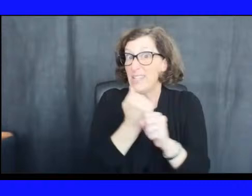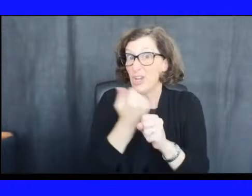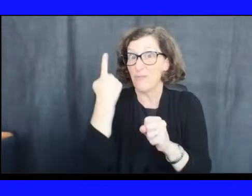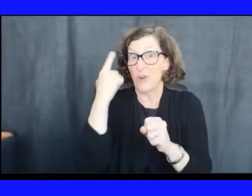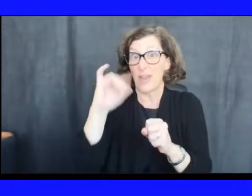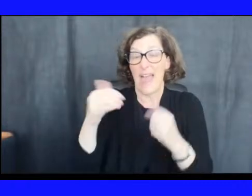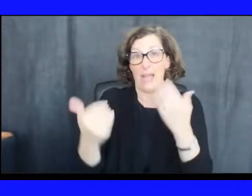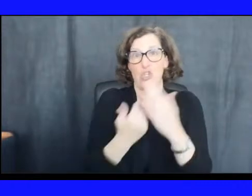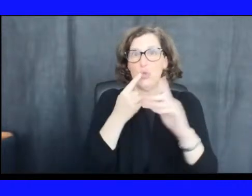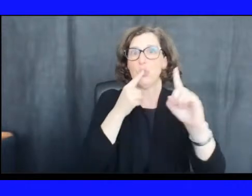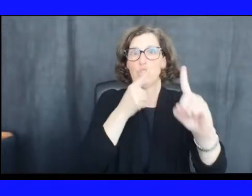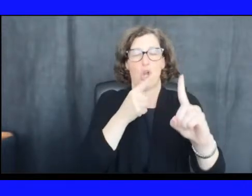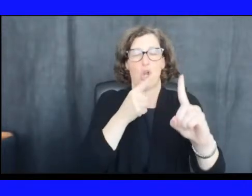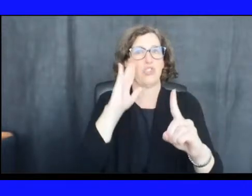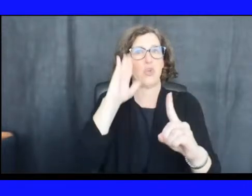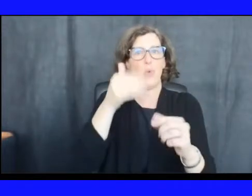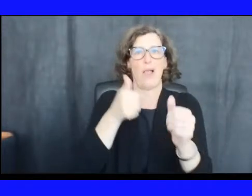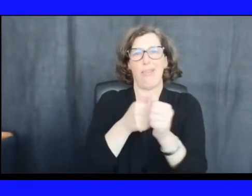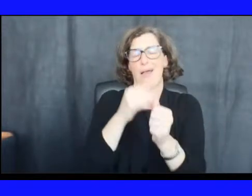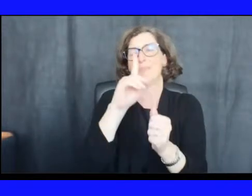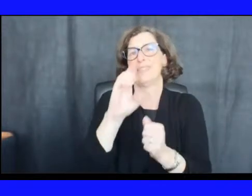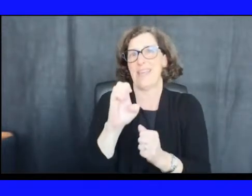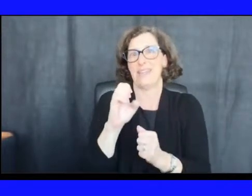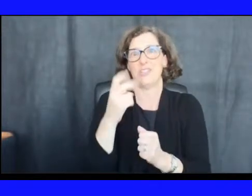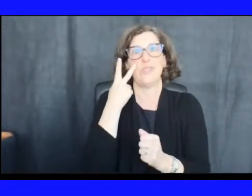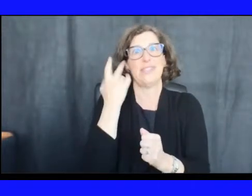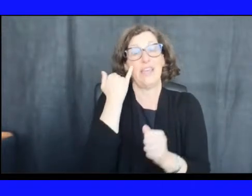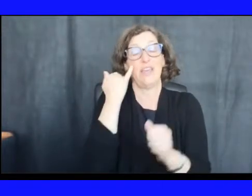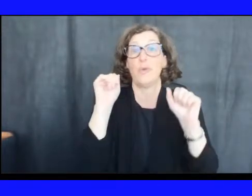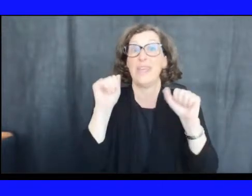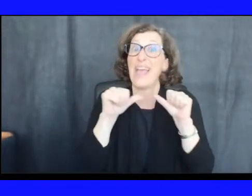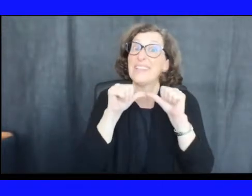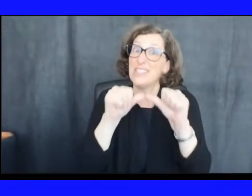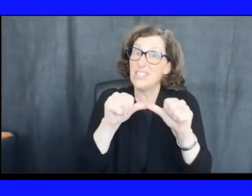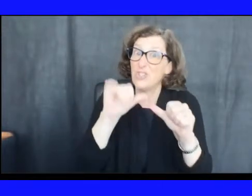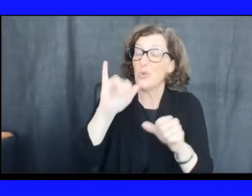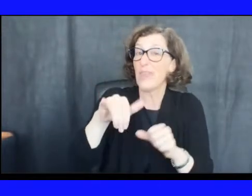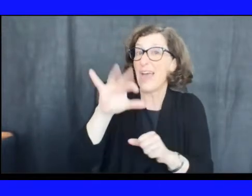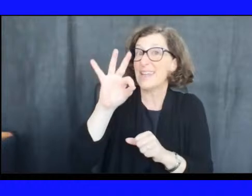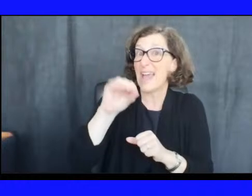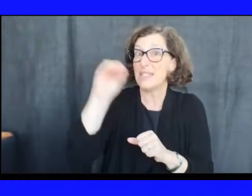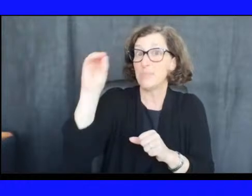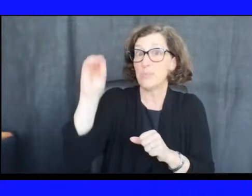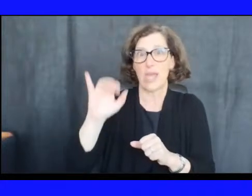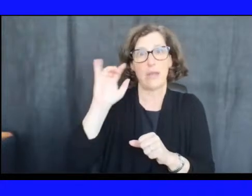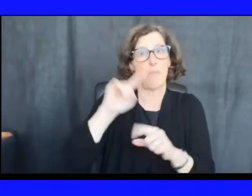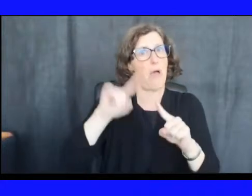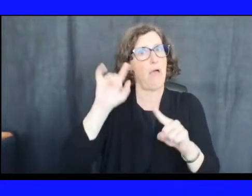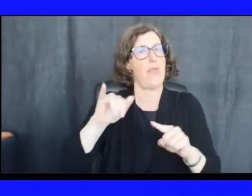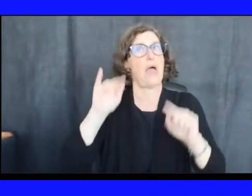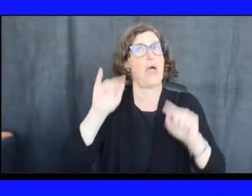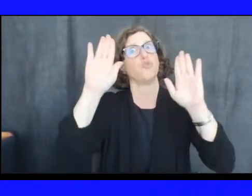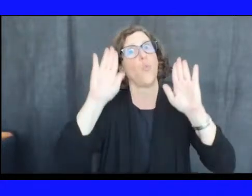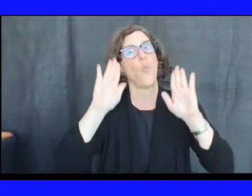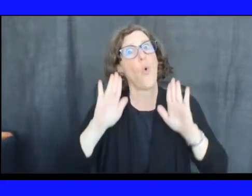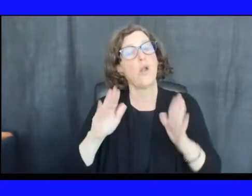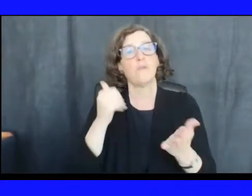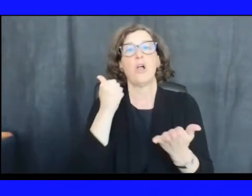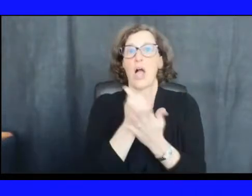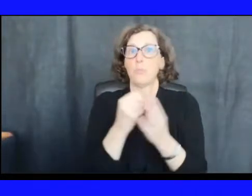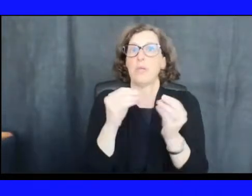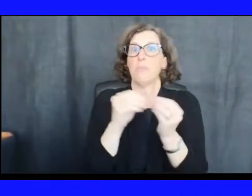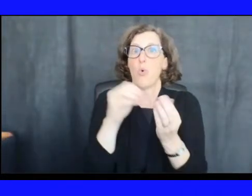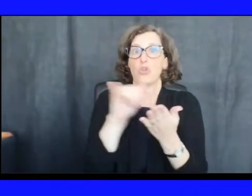afford. The percent of Metro Plus patients receiving their care and that spending happening at health and